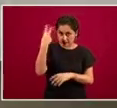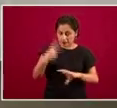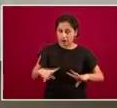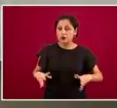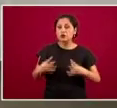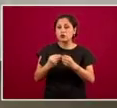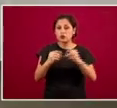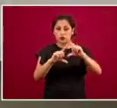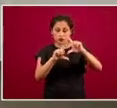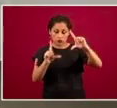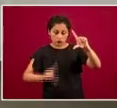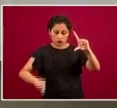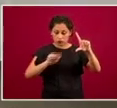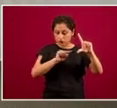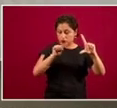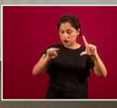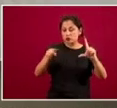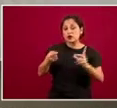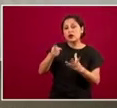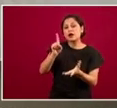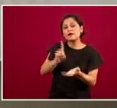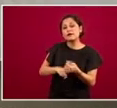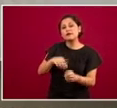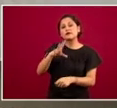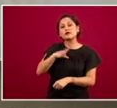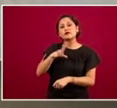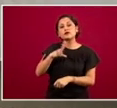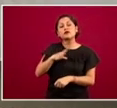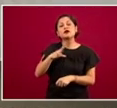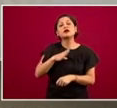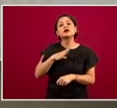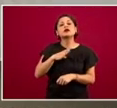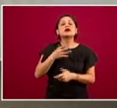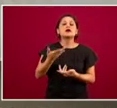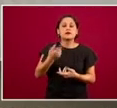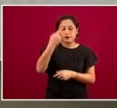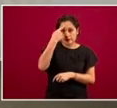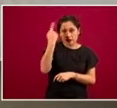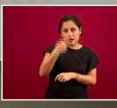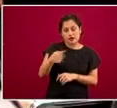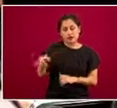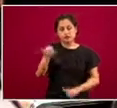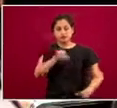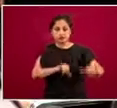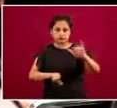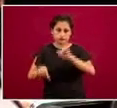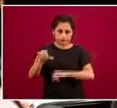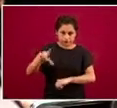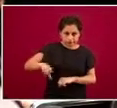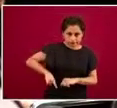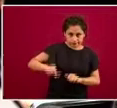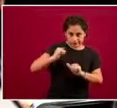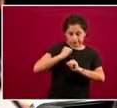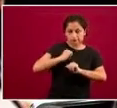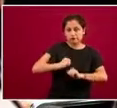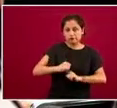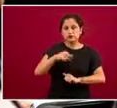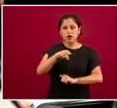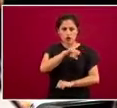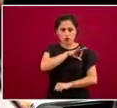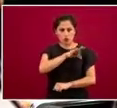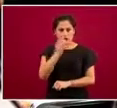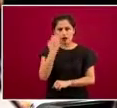The 31 states of Mexico and Mexico City, they have a federal public health